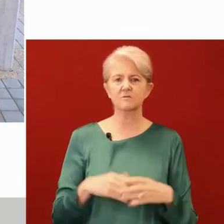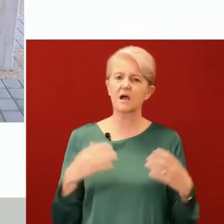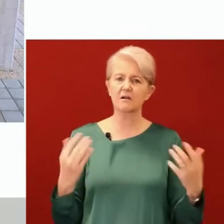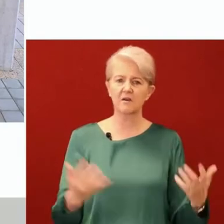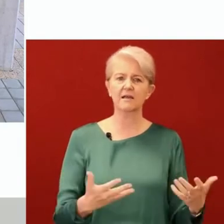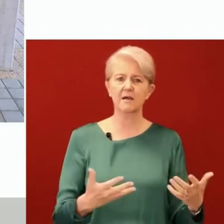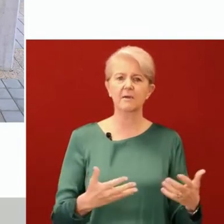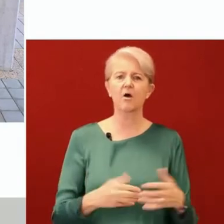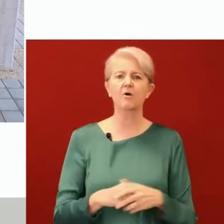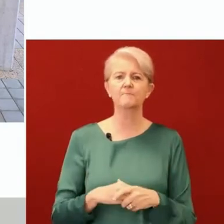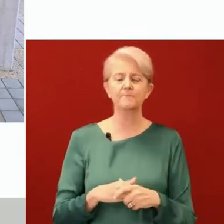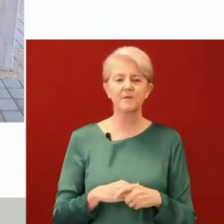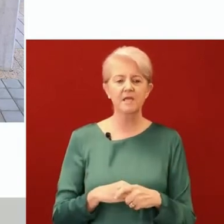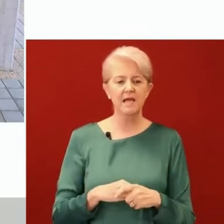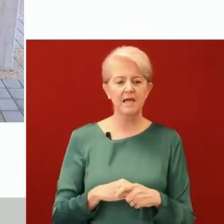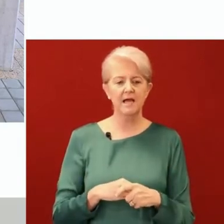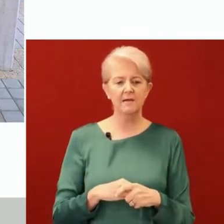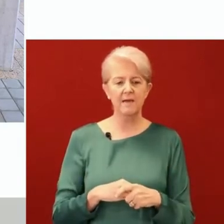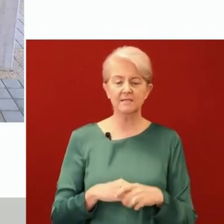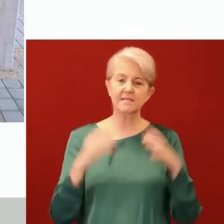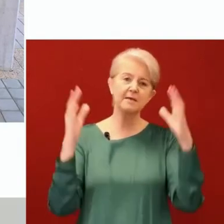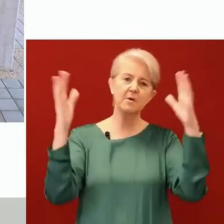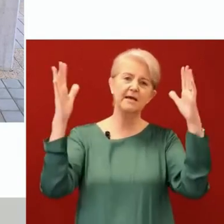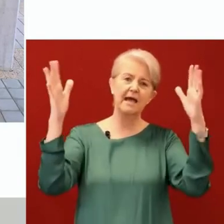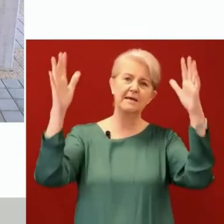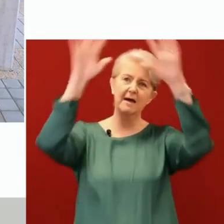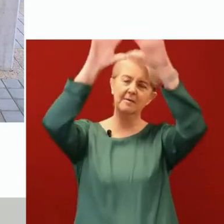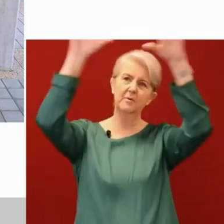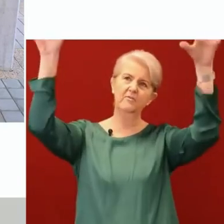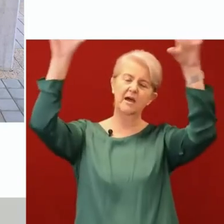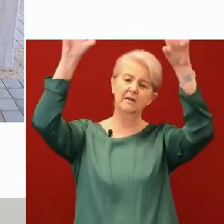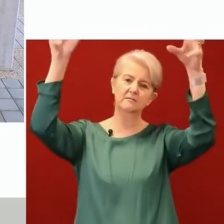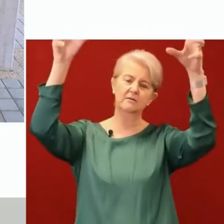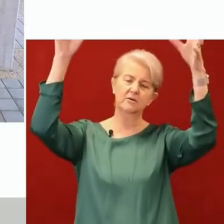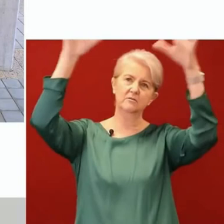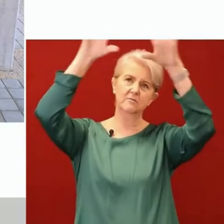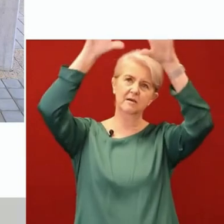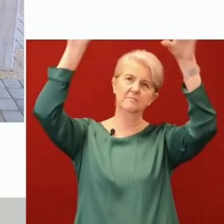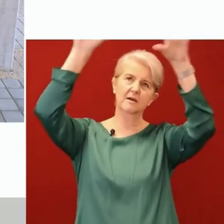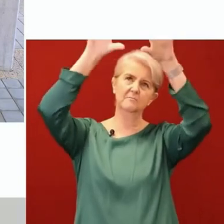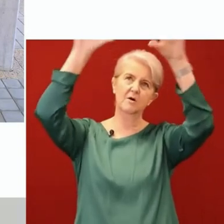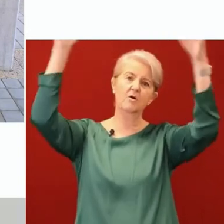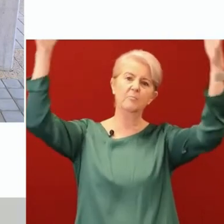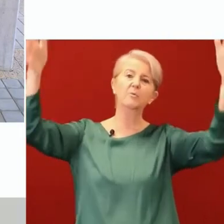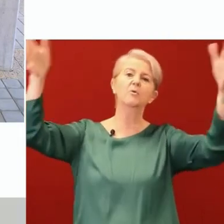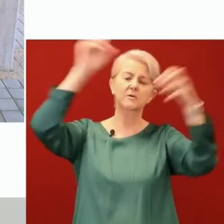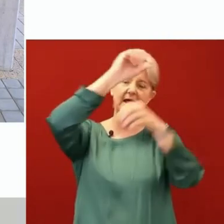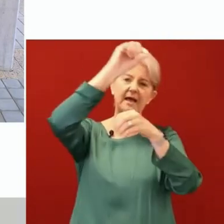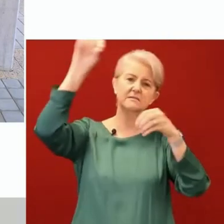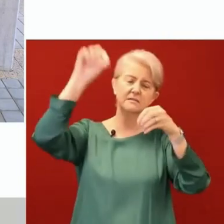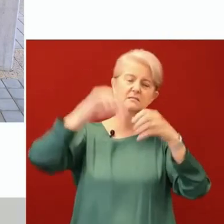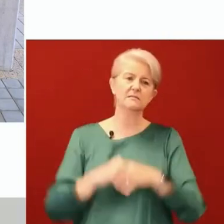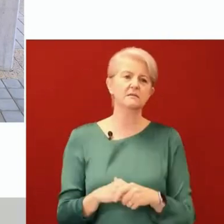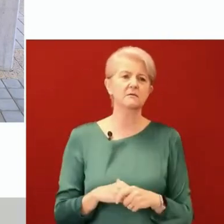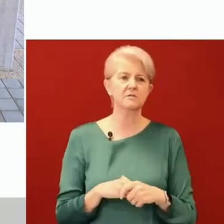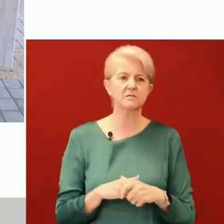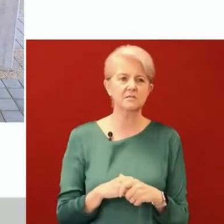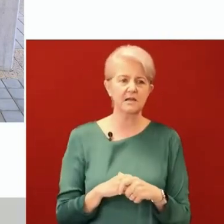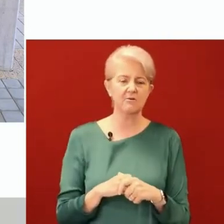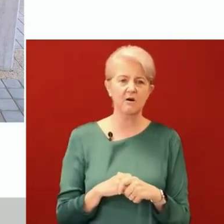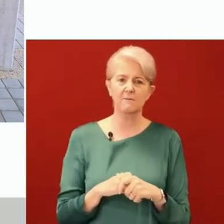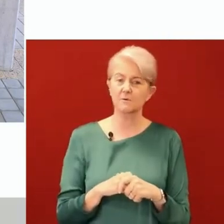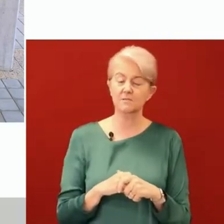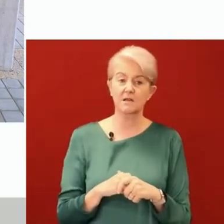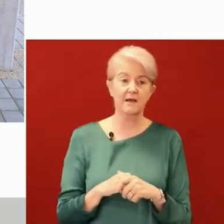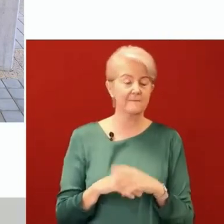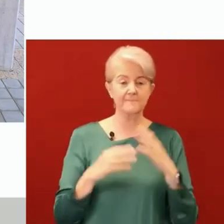Crime, and I was kind of like coming home. And seeing my name up on that, you know, on the board as the Assistant Commissioner of